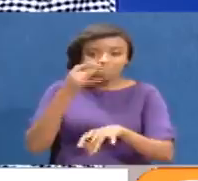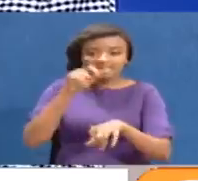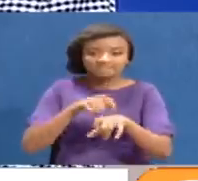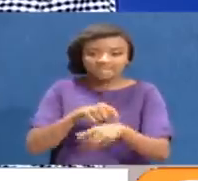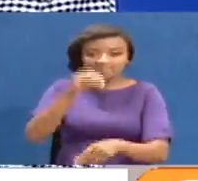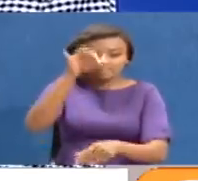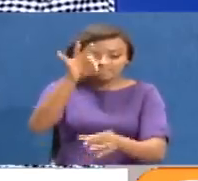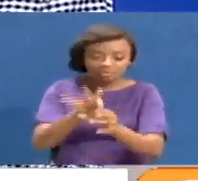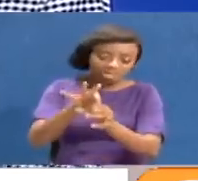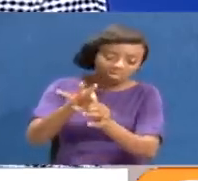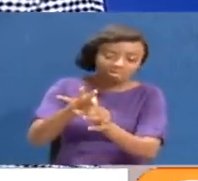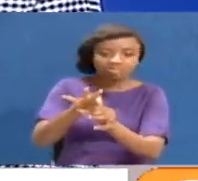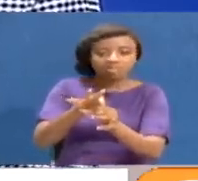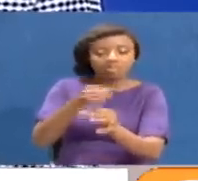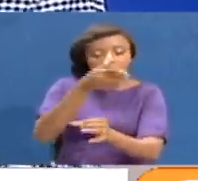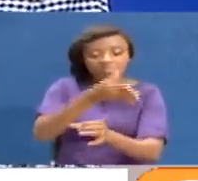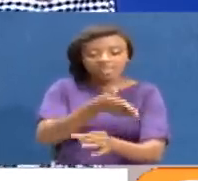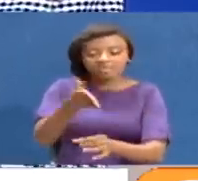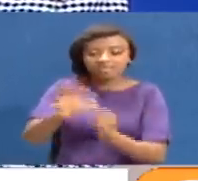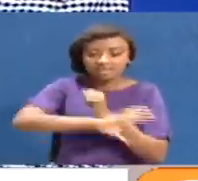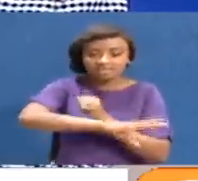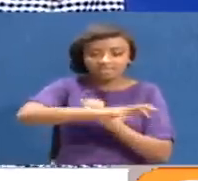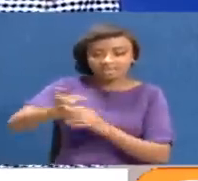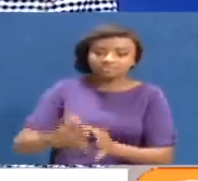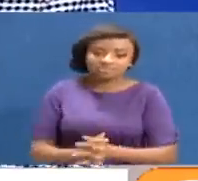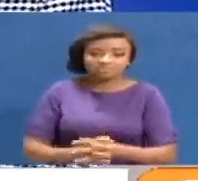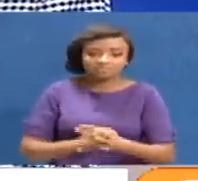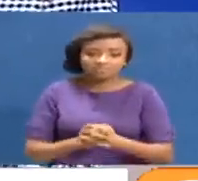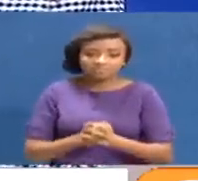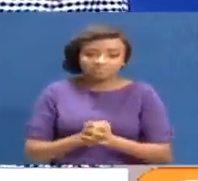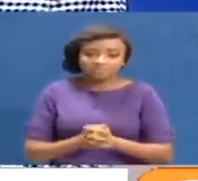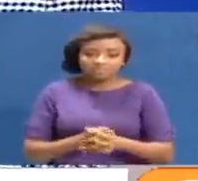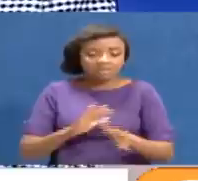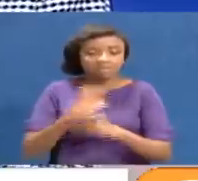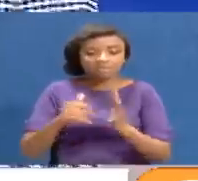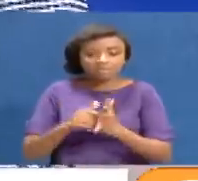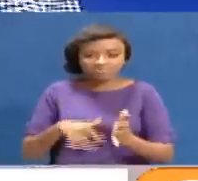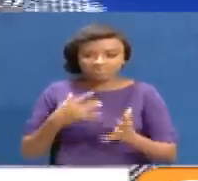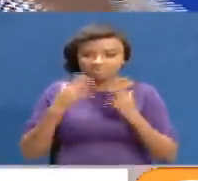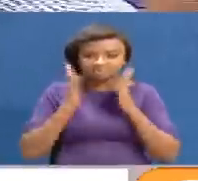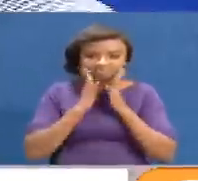voted on within the counties, and they are very excited, obviously,